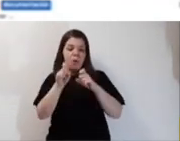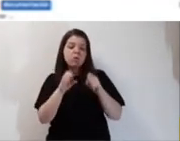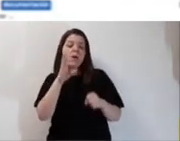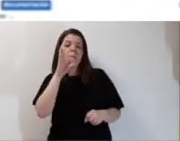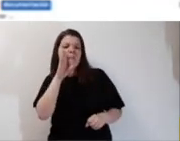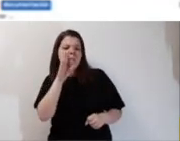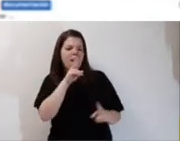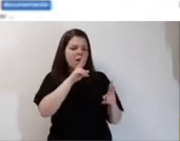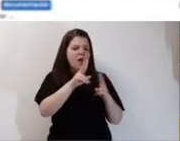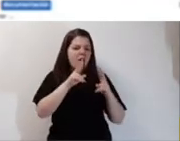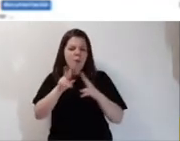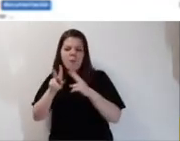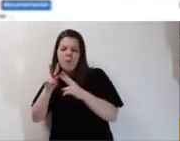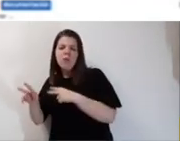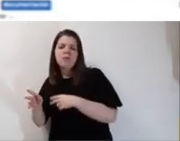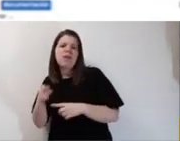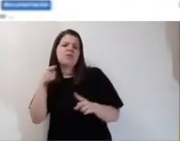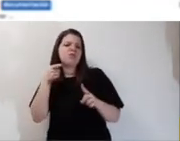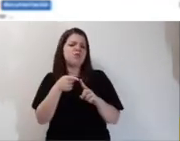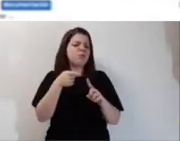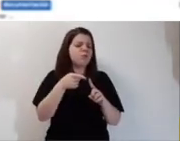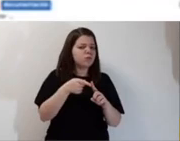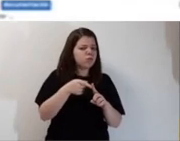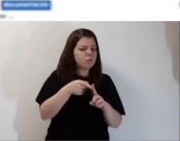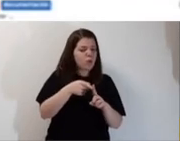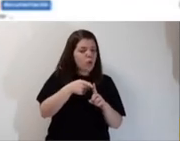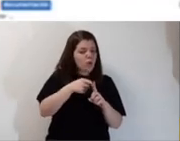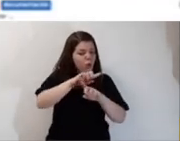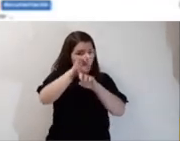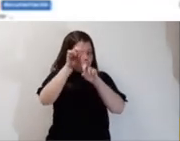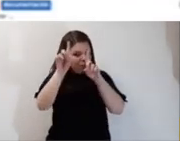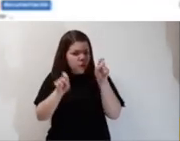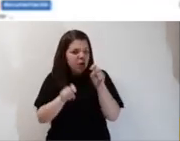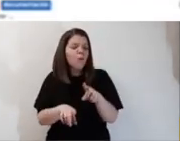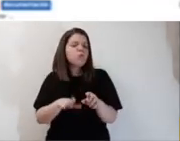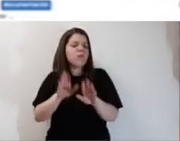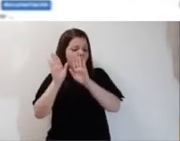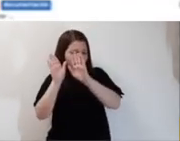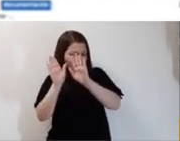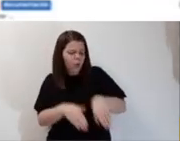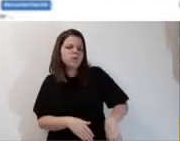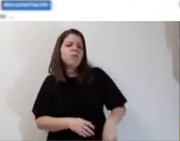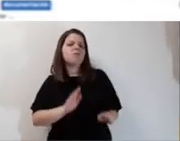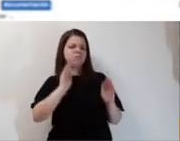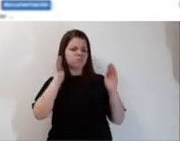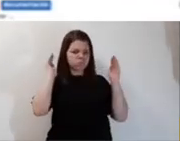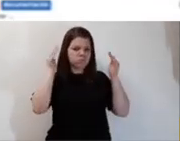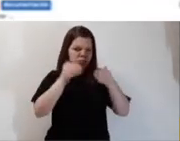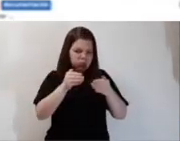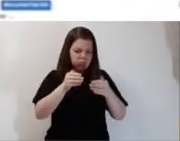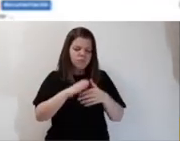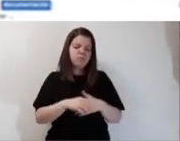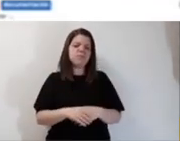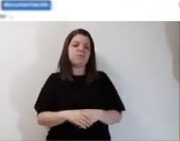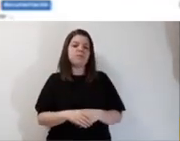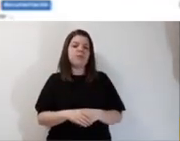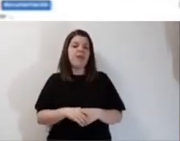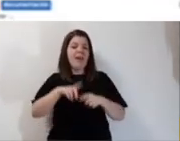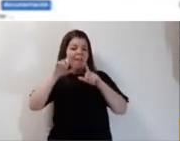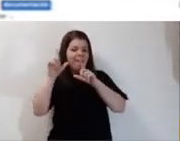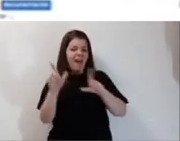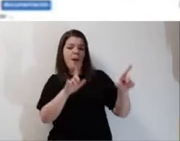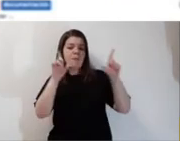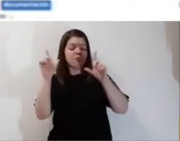every team with all questions. Focus on the last one because it's the one implies learning process. I mean, what is blocking